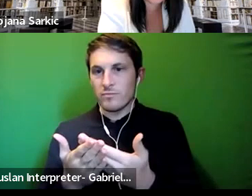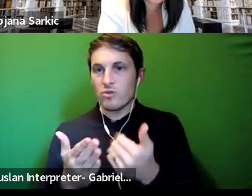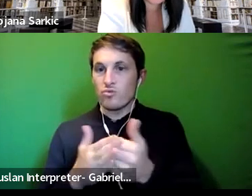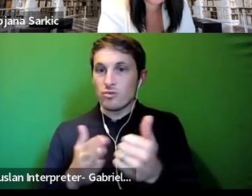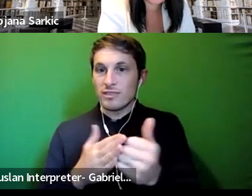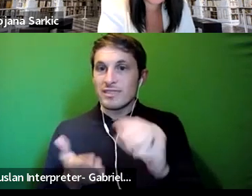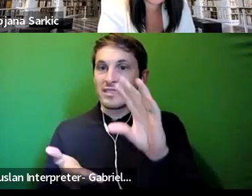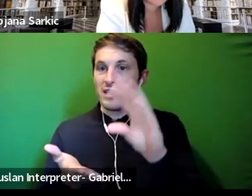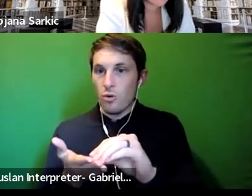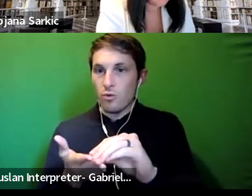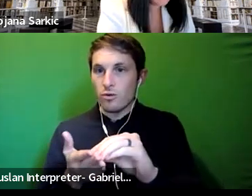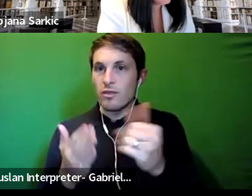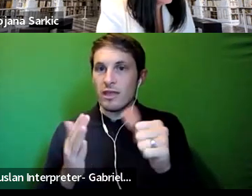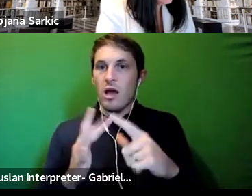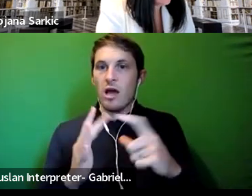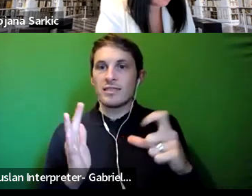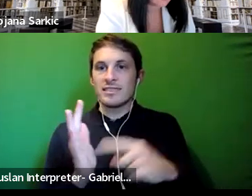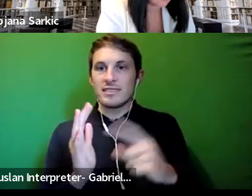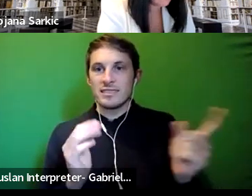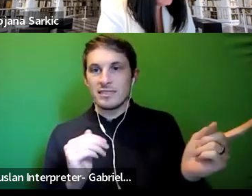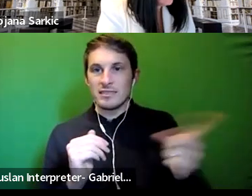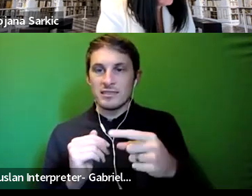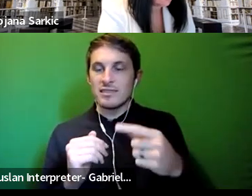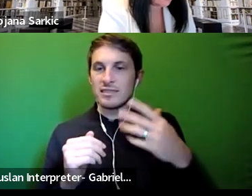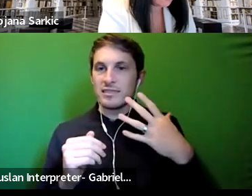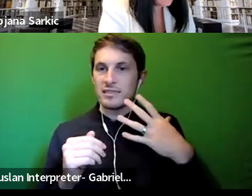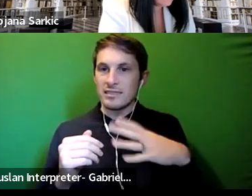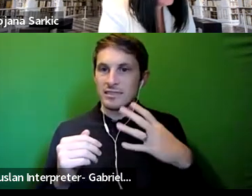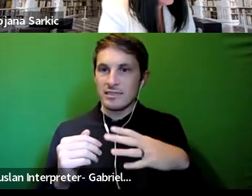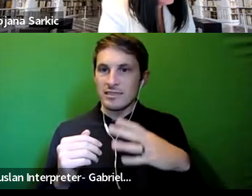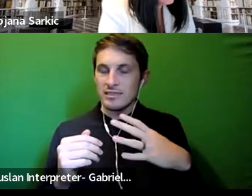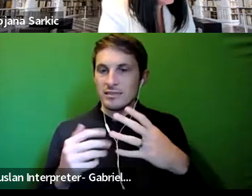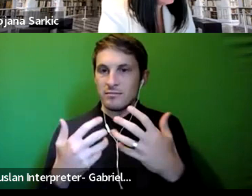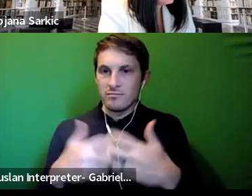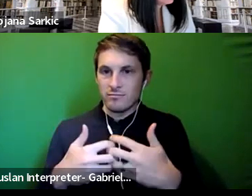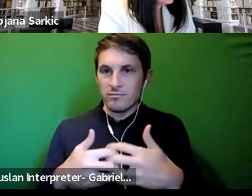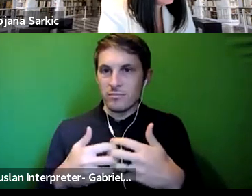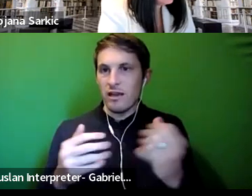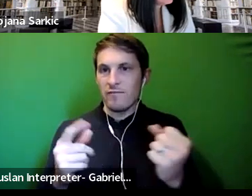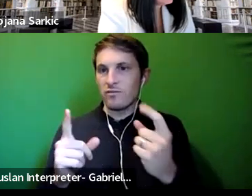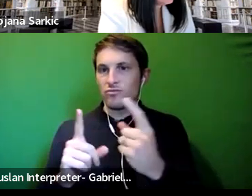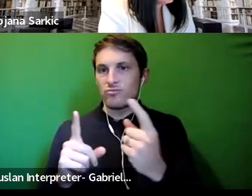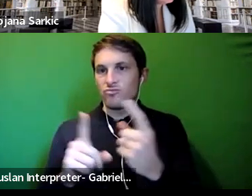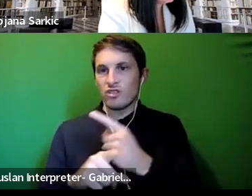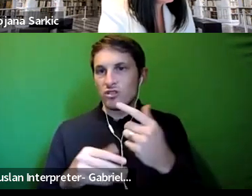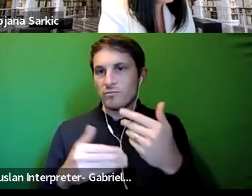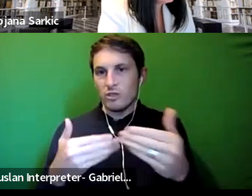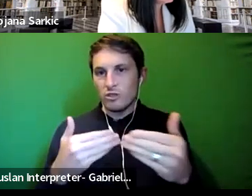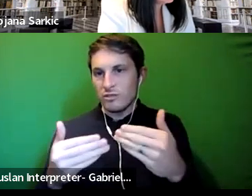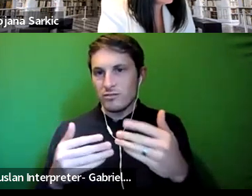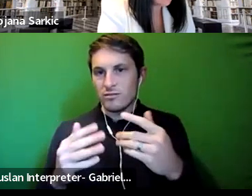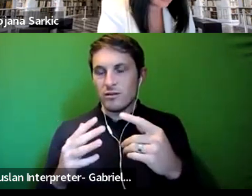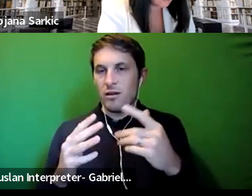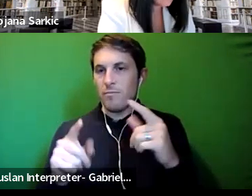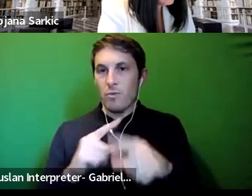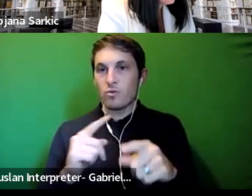come in, ICT isn't looped in on that accessibility discussion in some cases, the change management process isn't. And so most of the